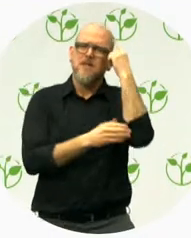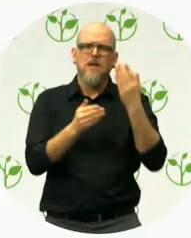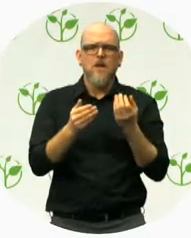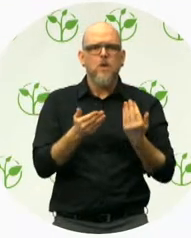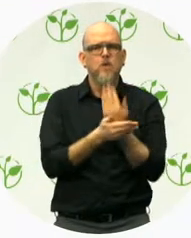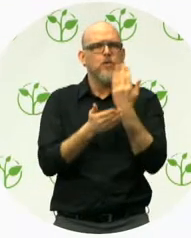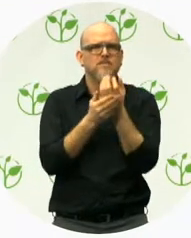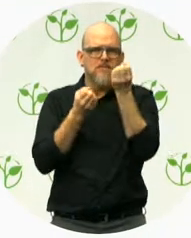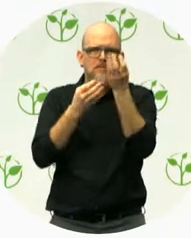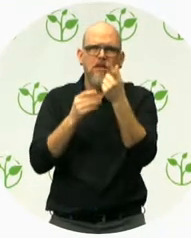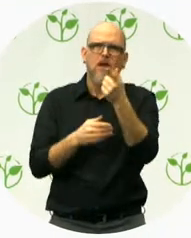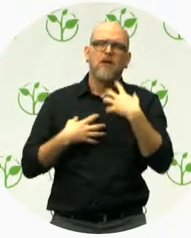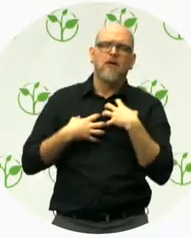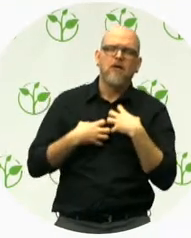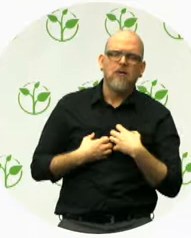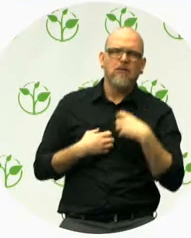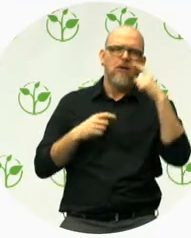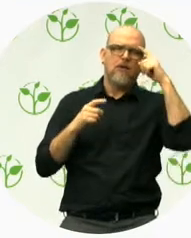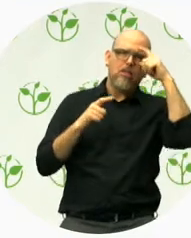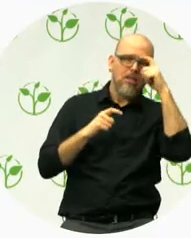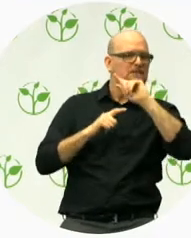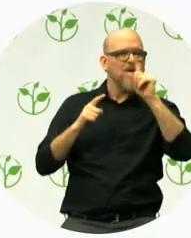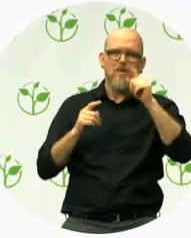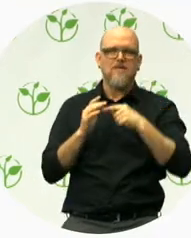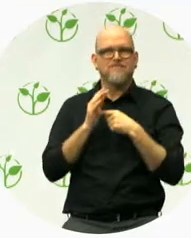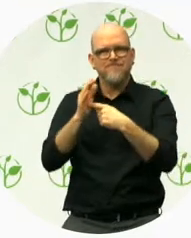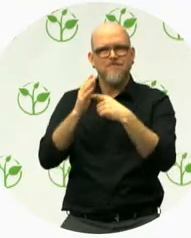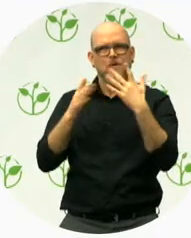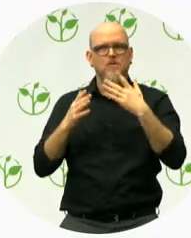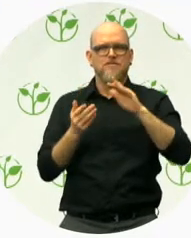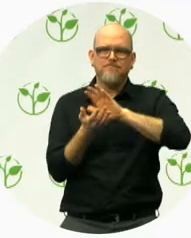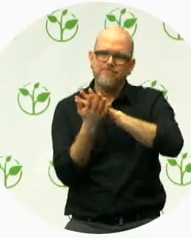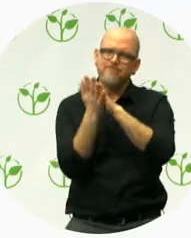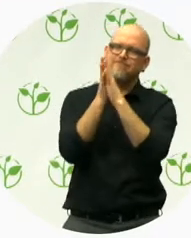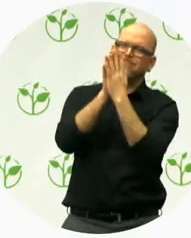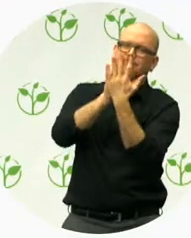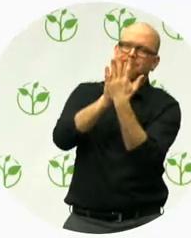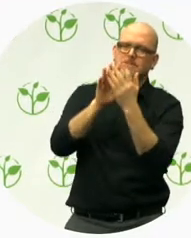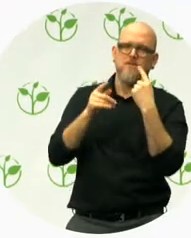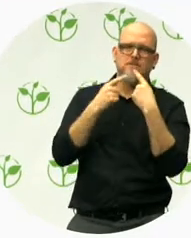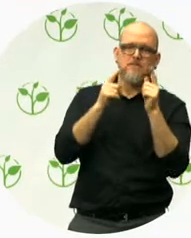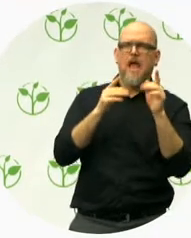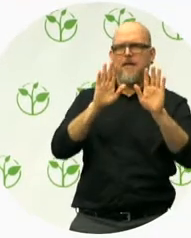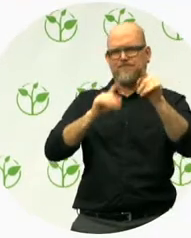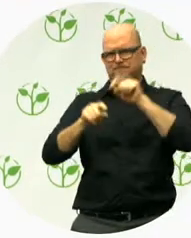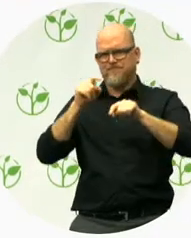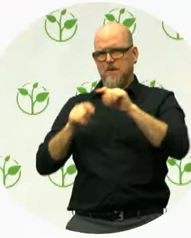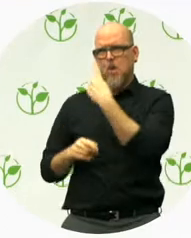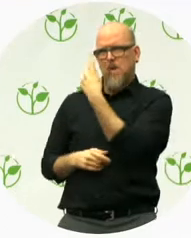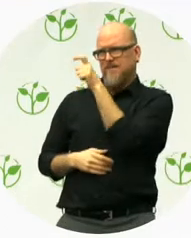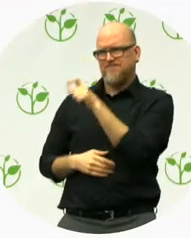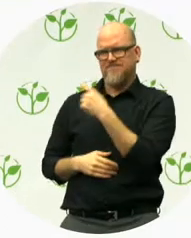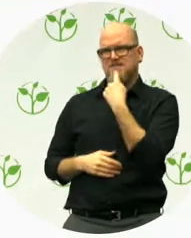sad in recognition of the passing of two very important members of our community in the last year.